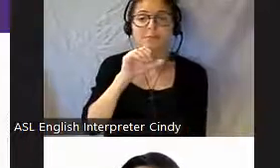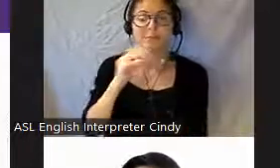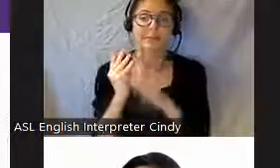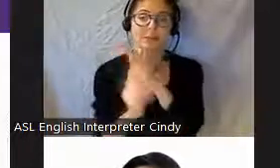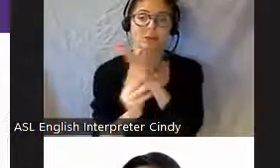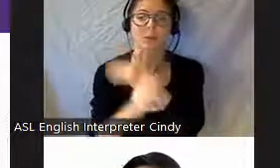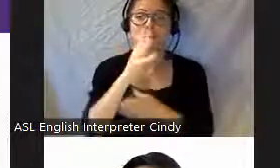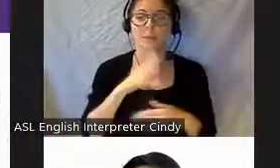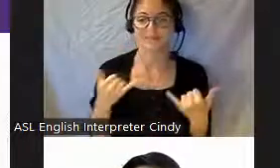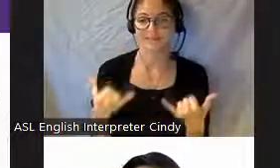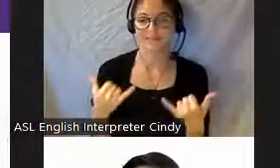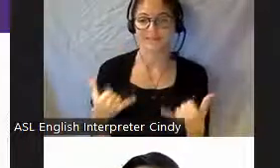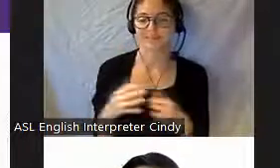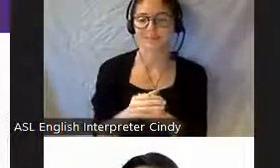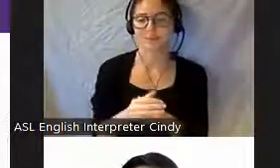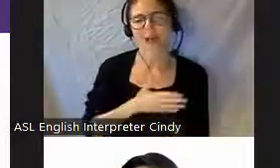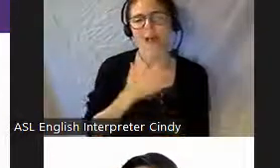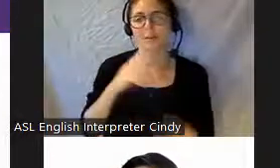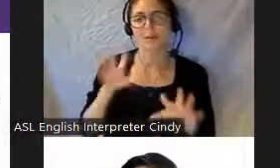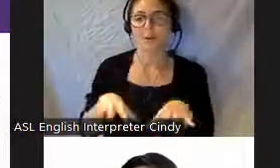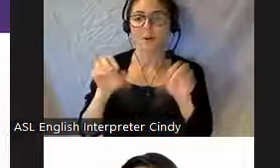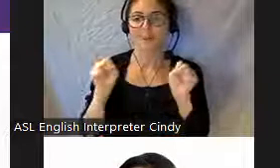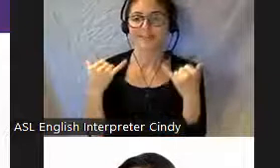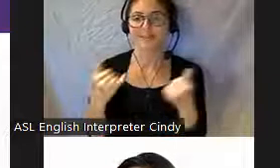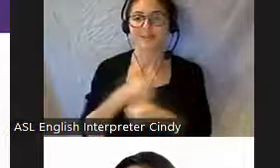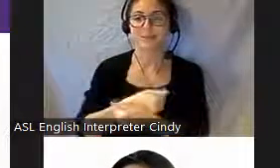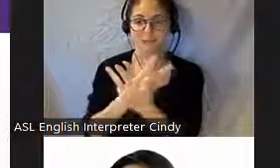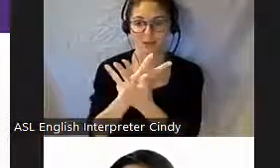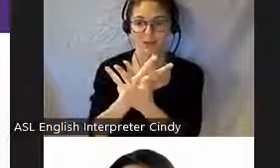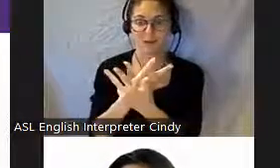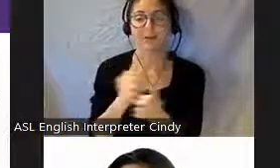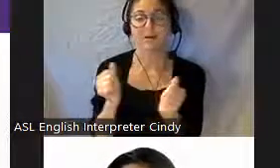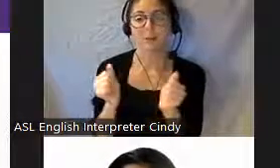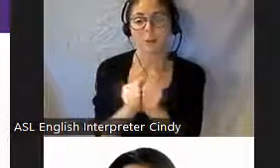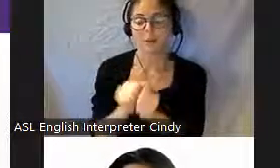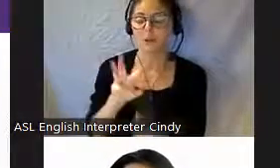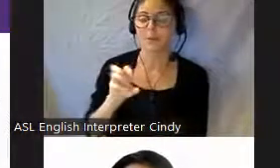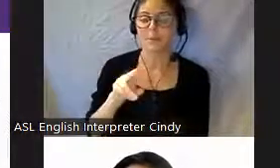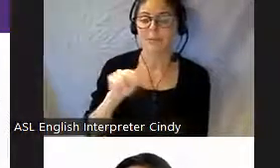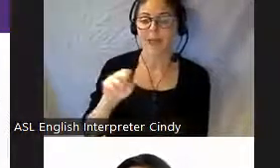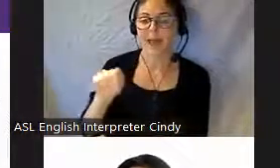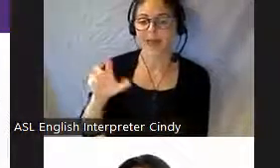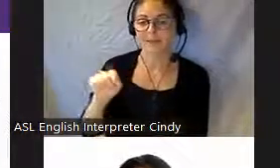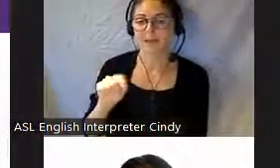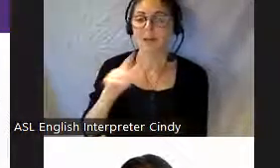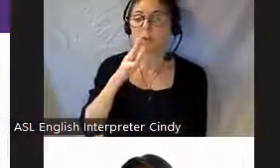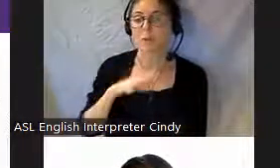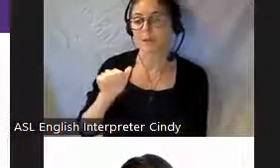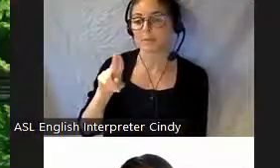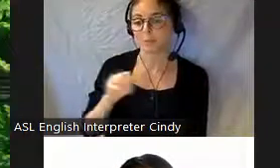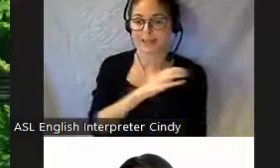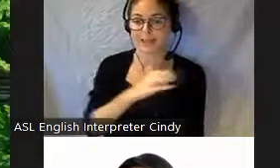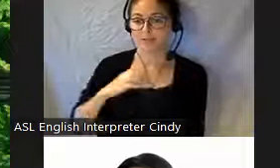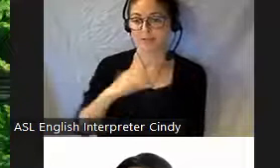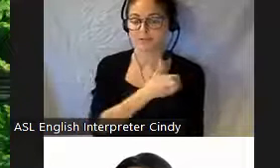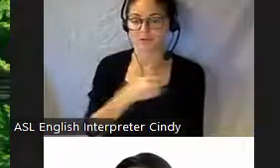to be hosting this webinar with WomenACT, the Women Abuse Council of Toronto. Before